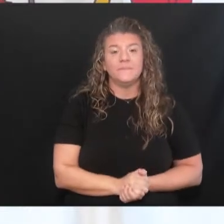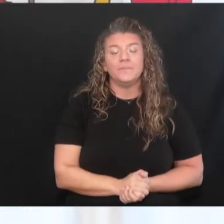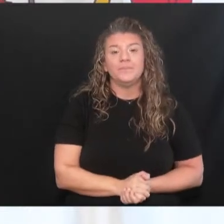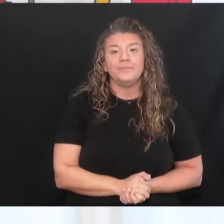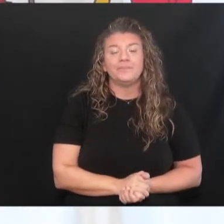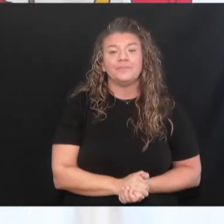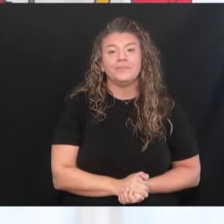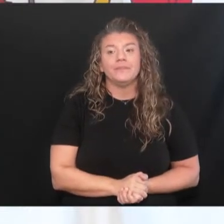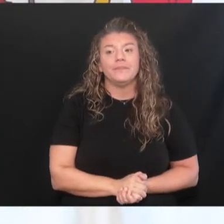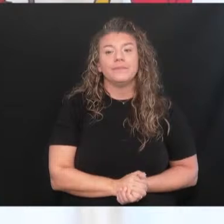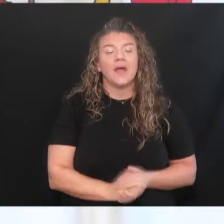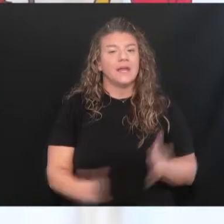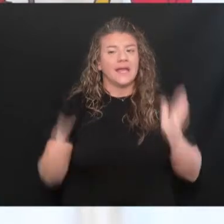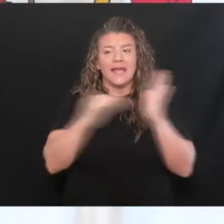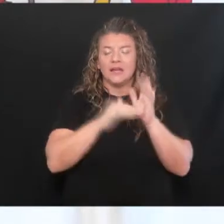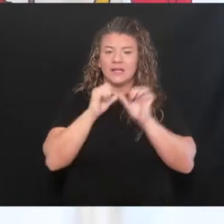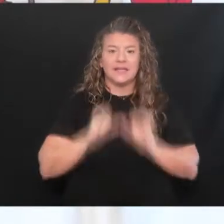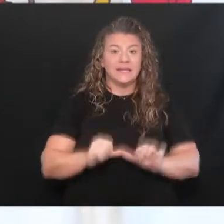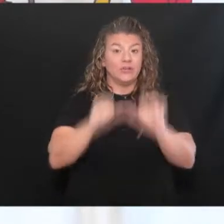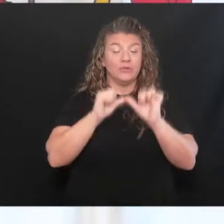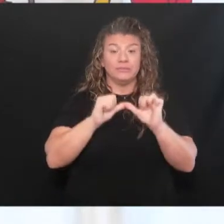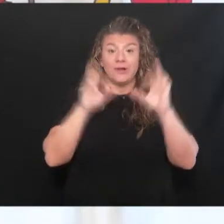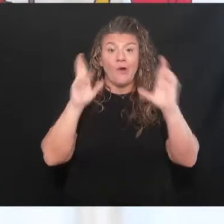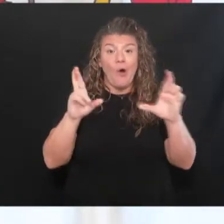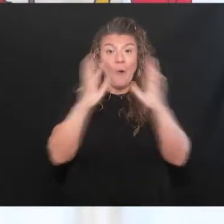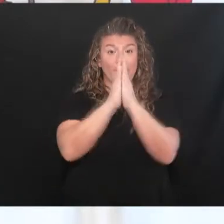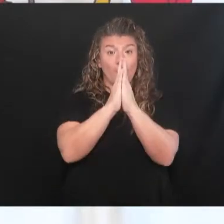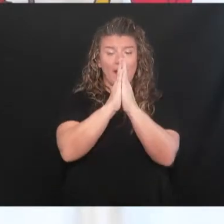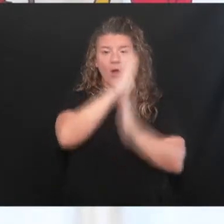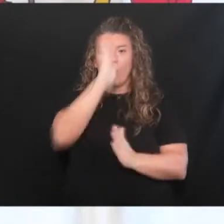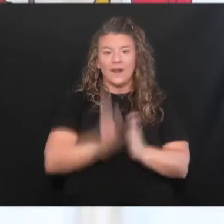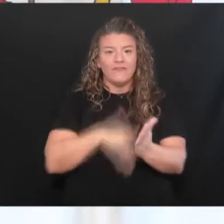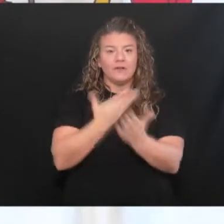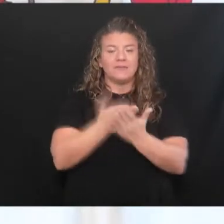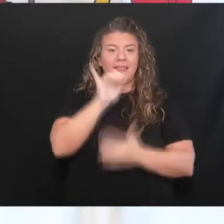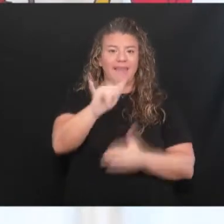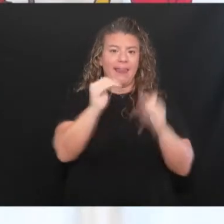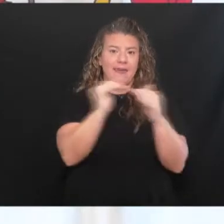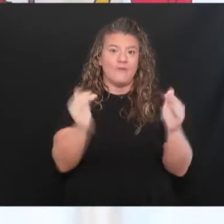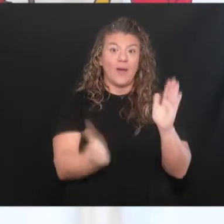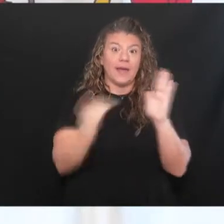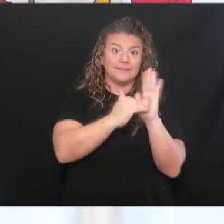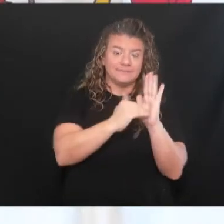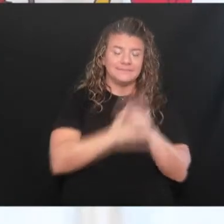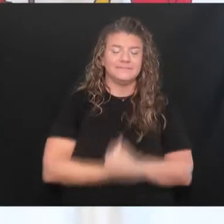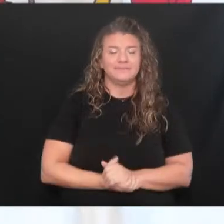And all we can continue to do is hope and pray we don't reach those levels.